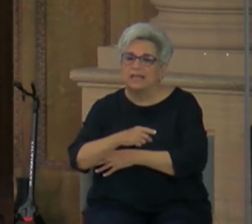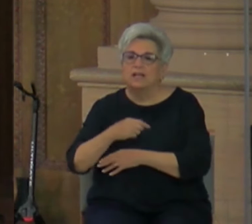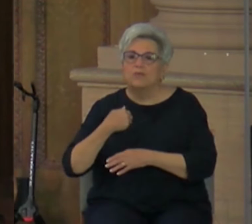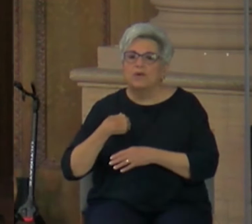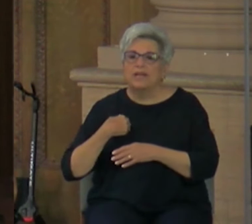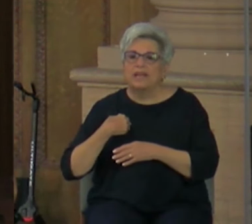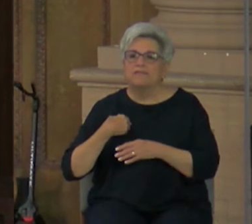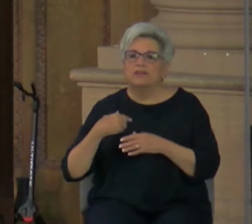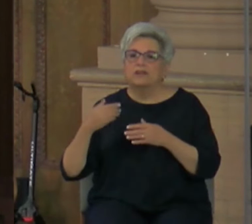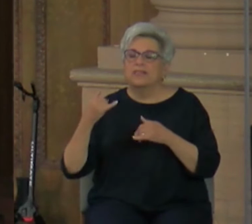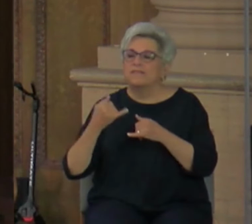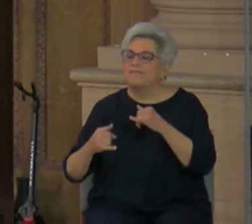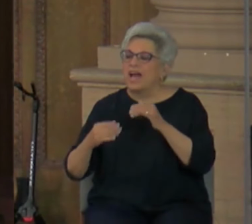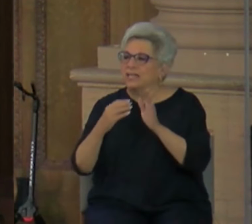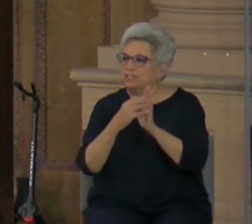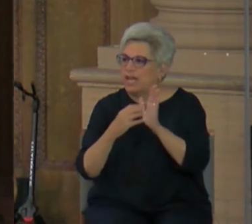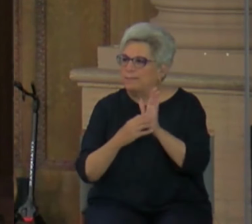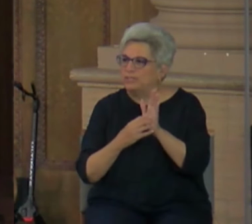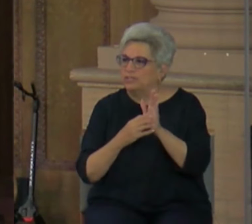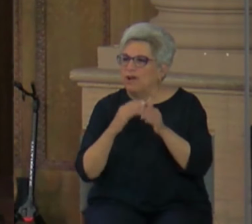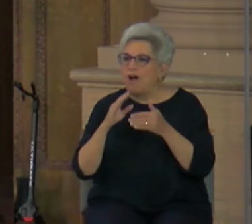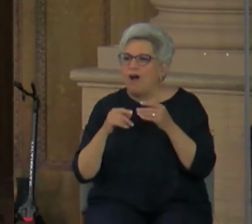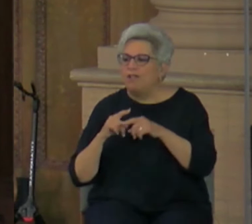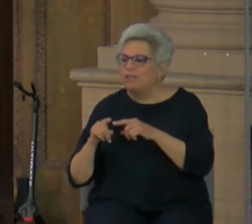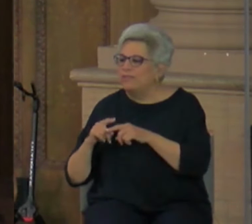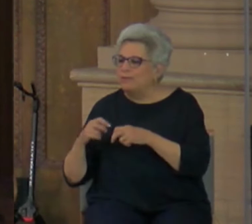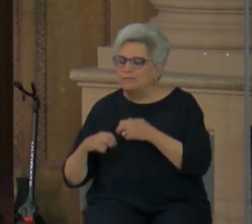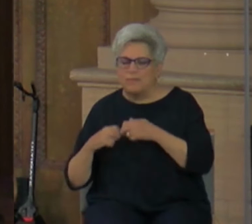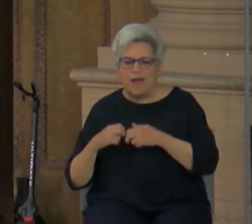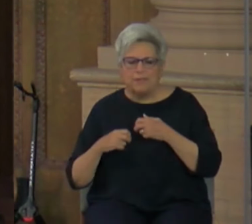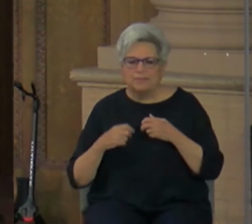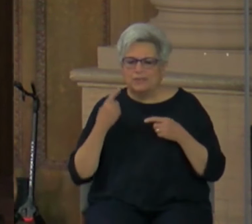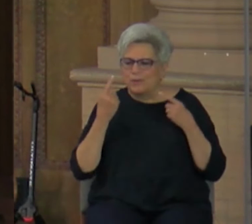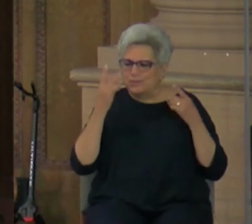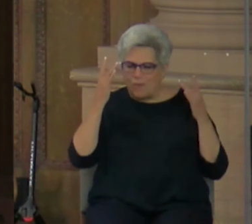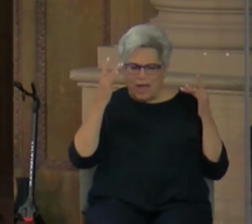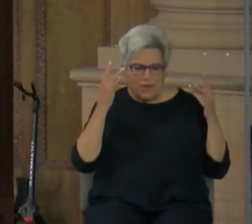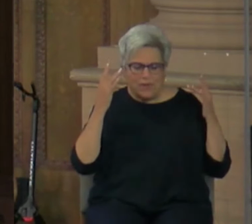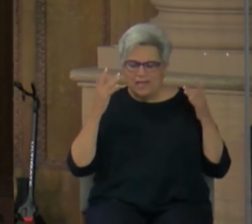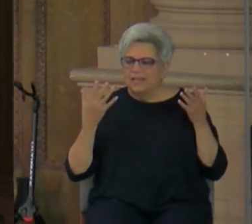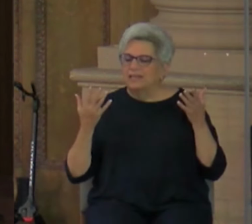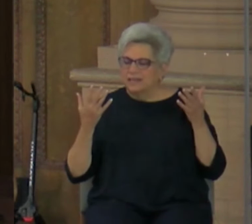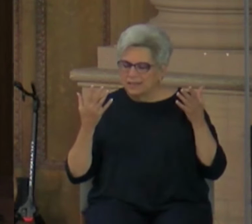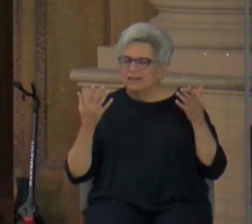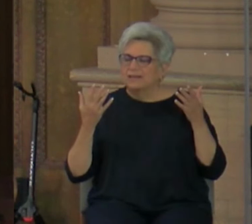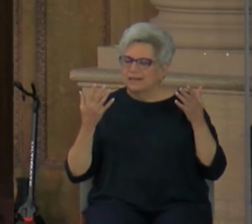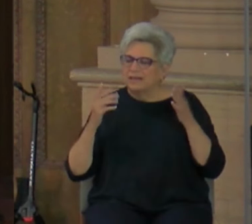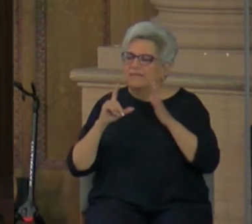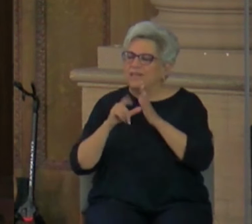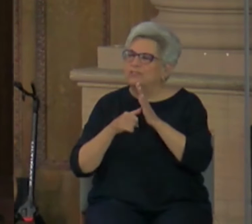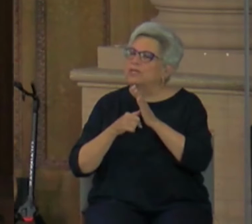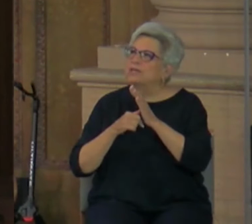those unresolved plot points will be resolved. And when we'll worship God around the throne for telling with